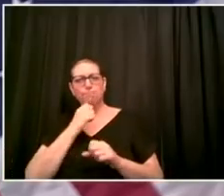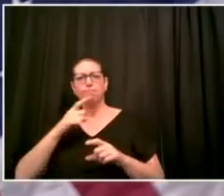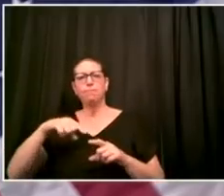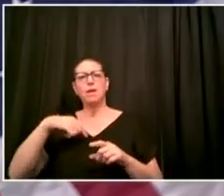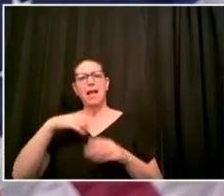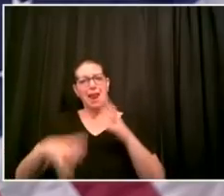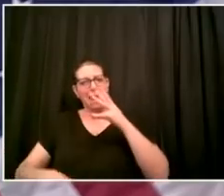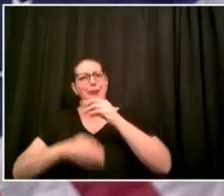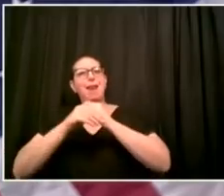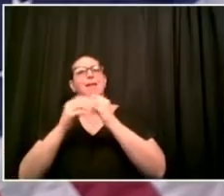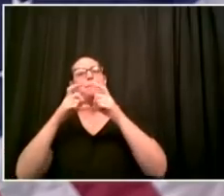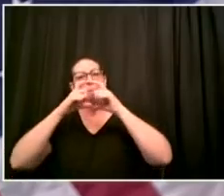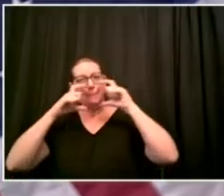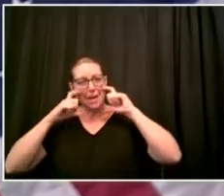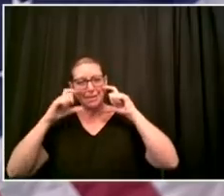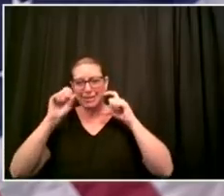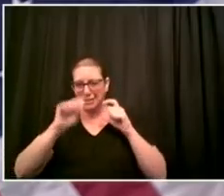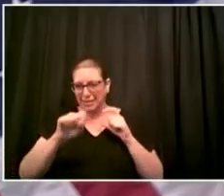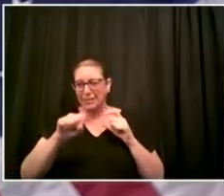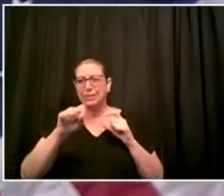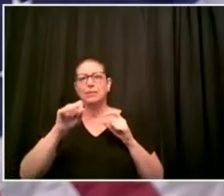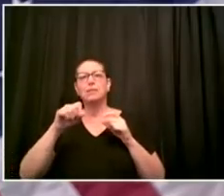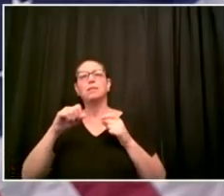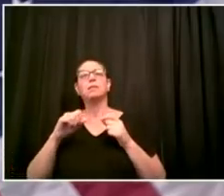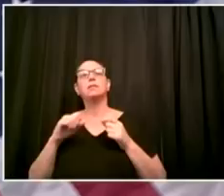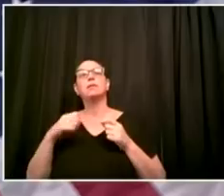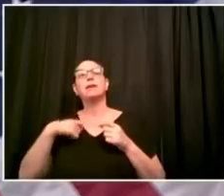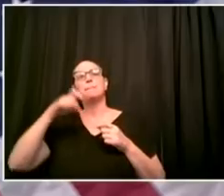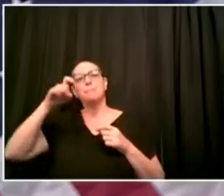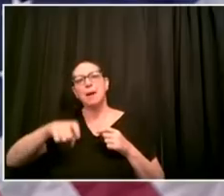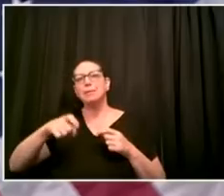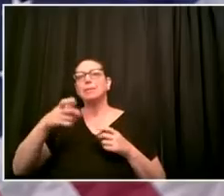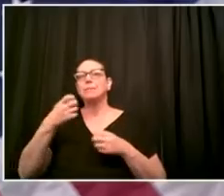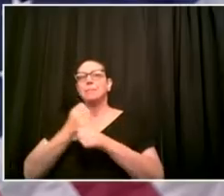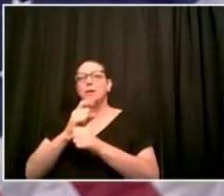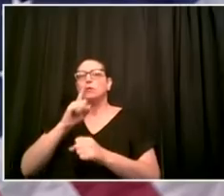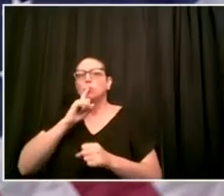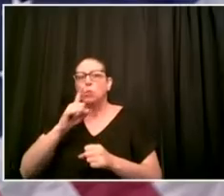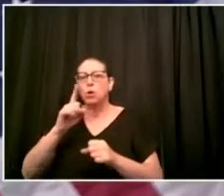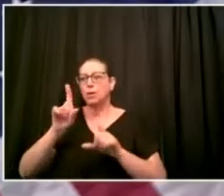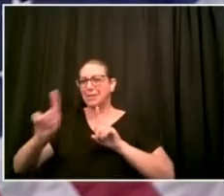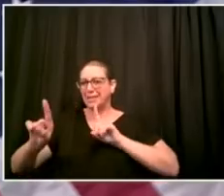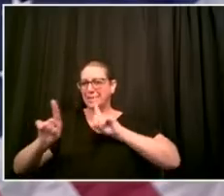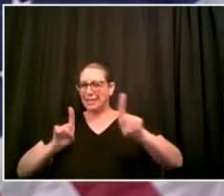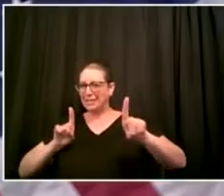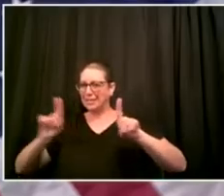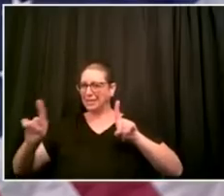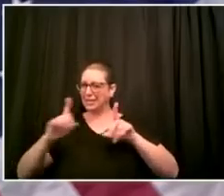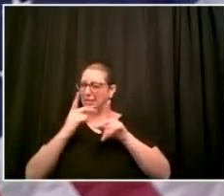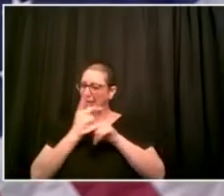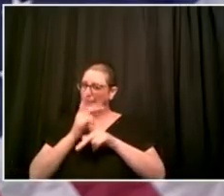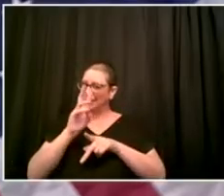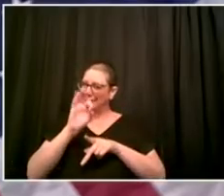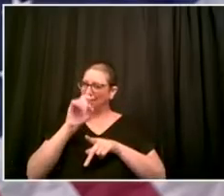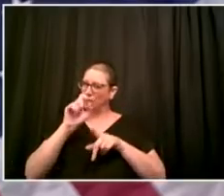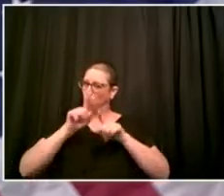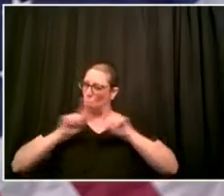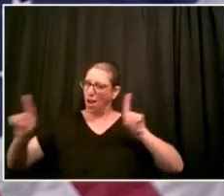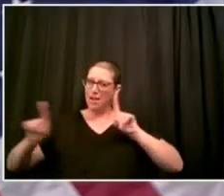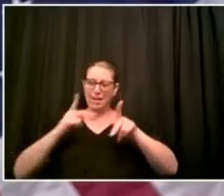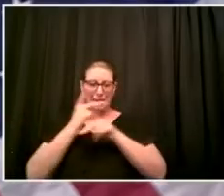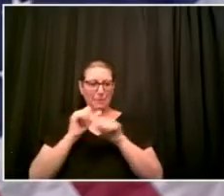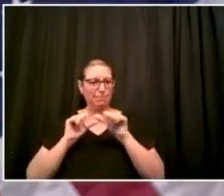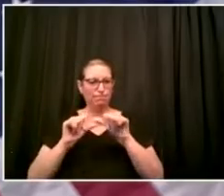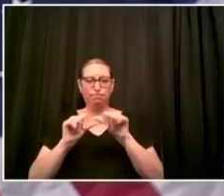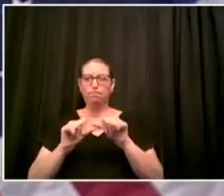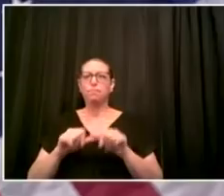some way to make sure that there wasn't overcrowding. We got to figure out what that would be that will do it in a